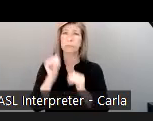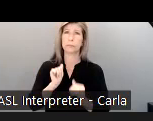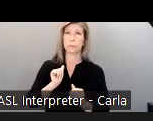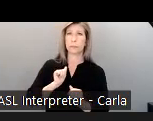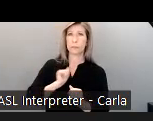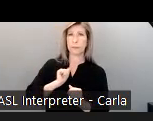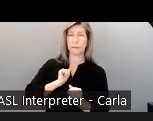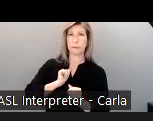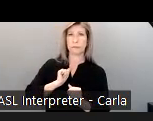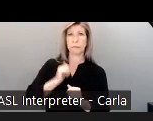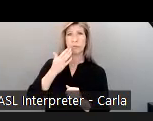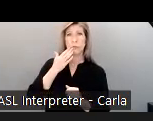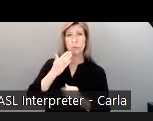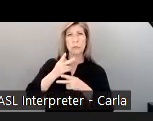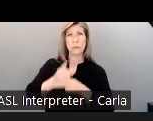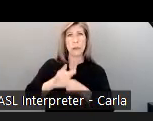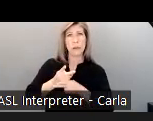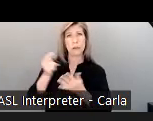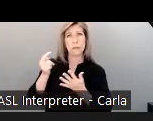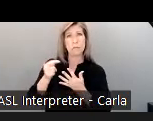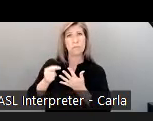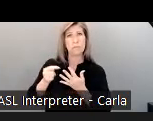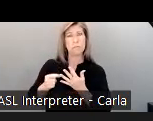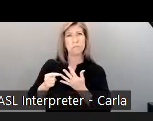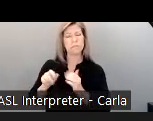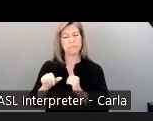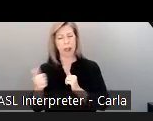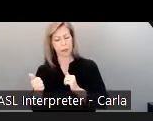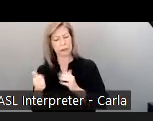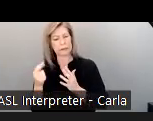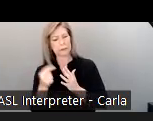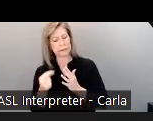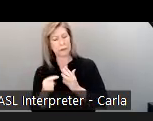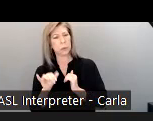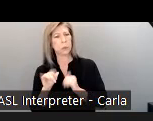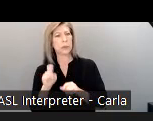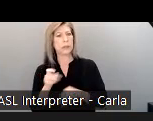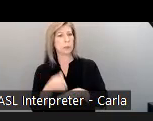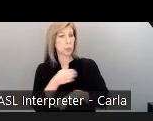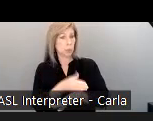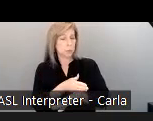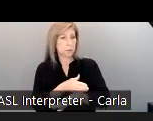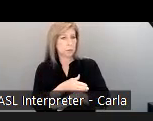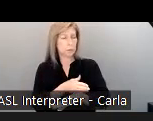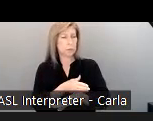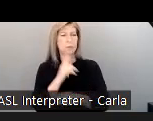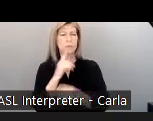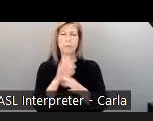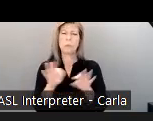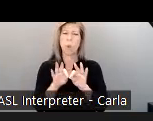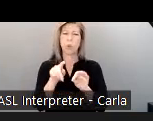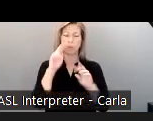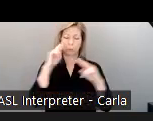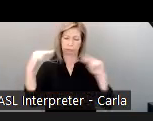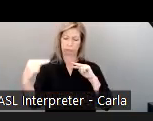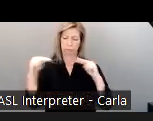can be improved. And to really think of self-care from a micro, meso, and